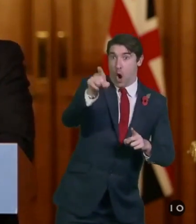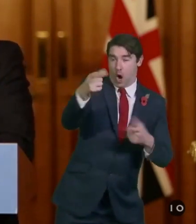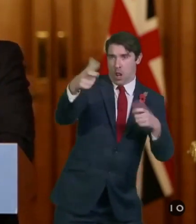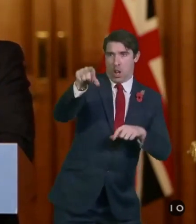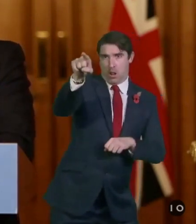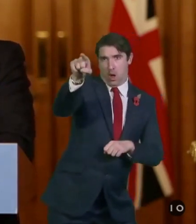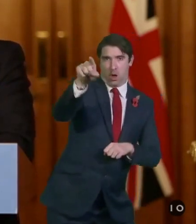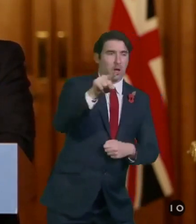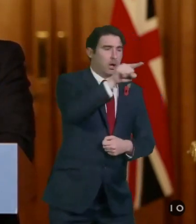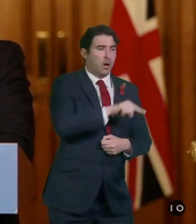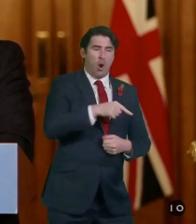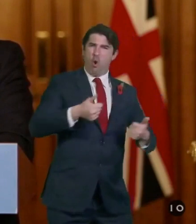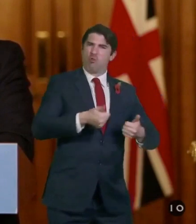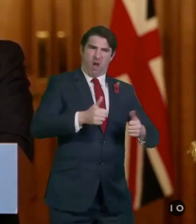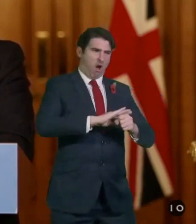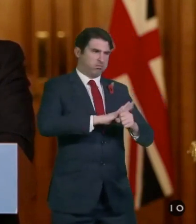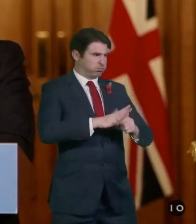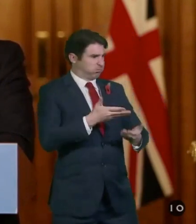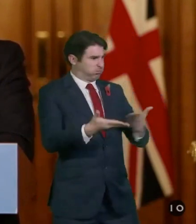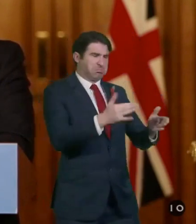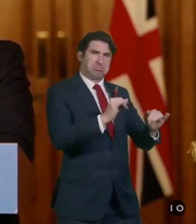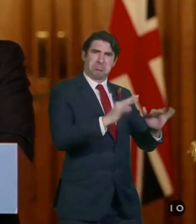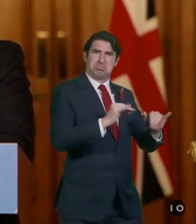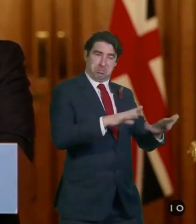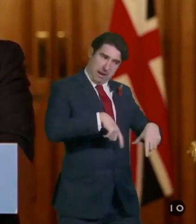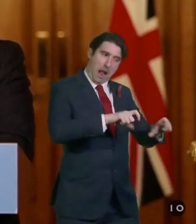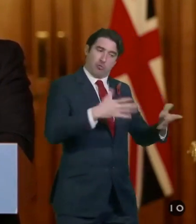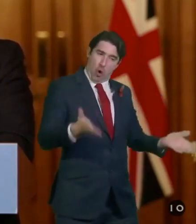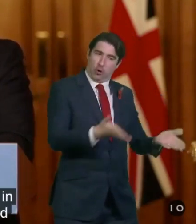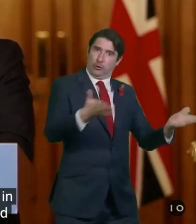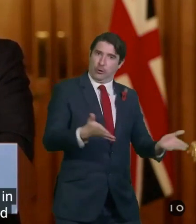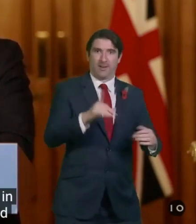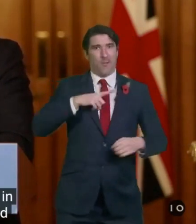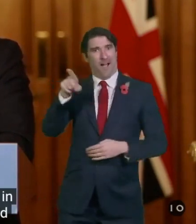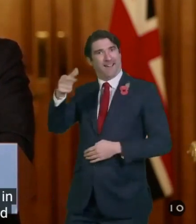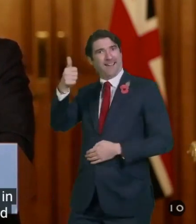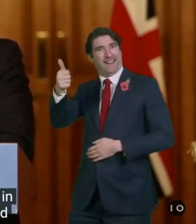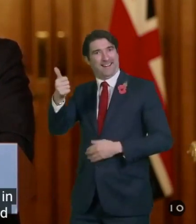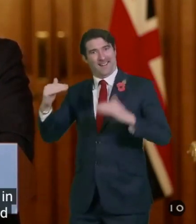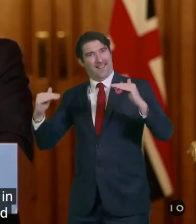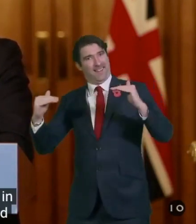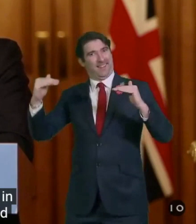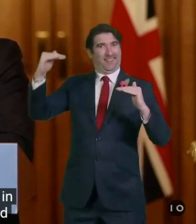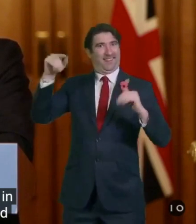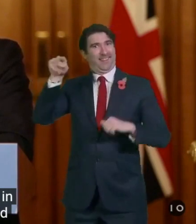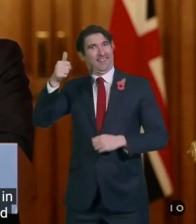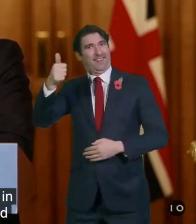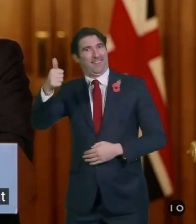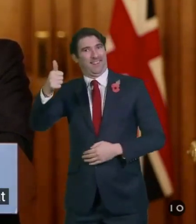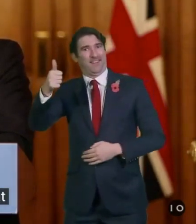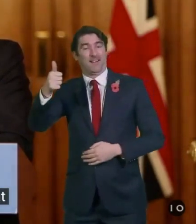came very close in some places. I think that would have been a great way forward.